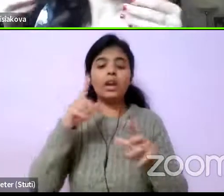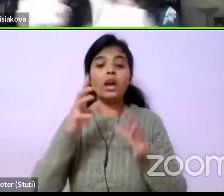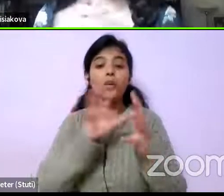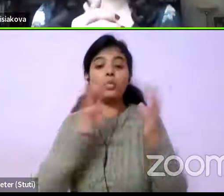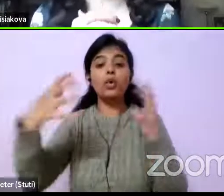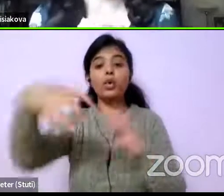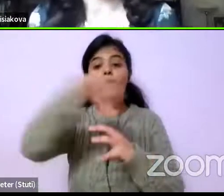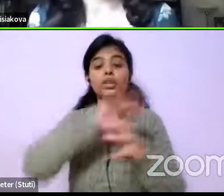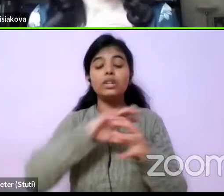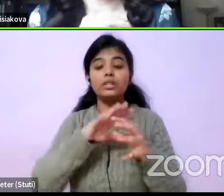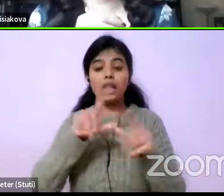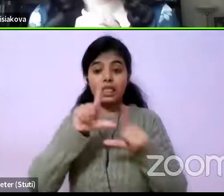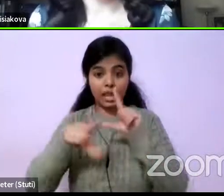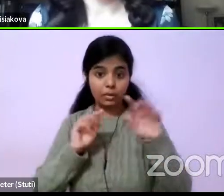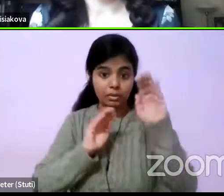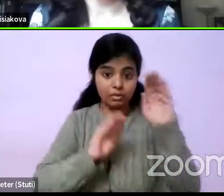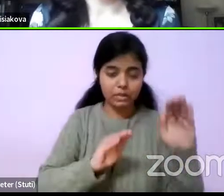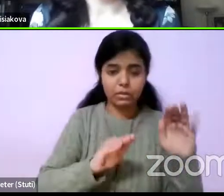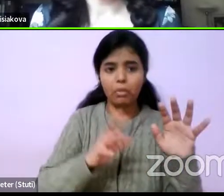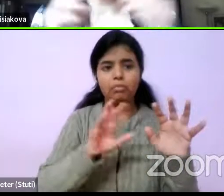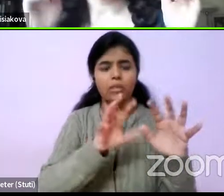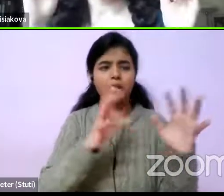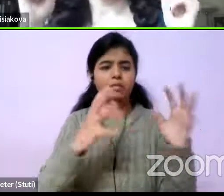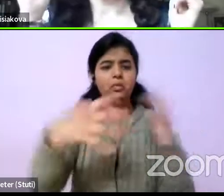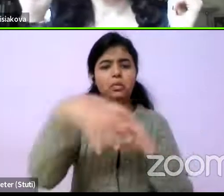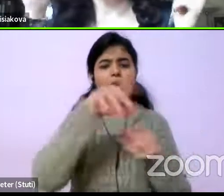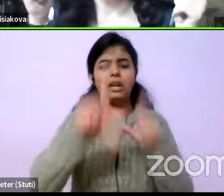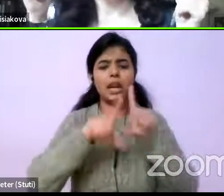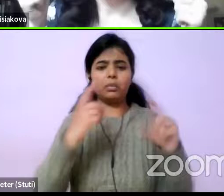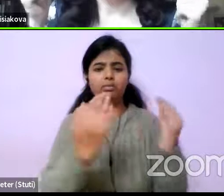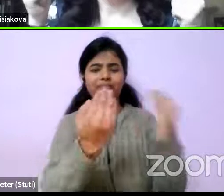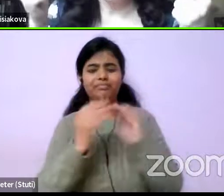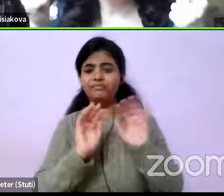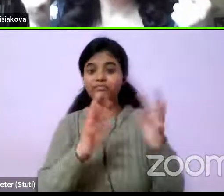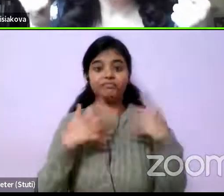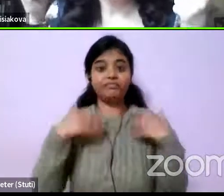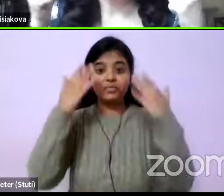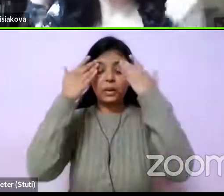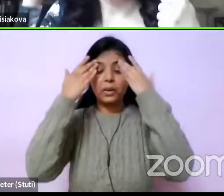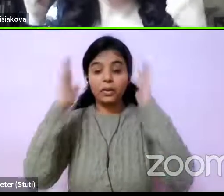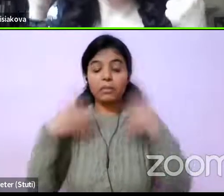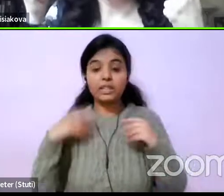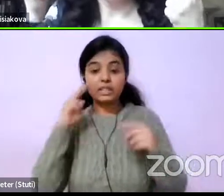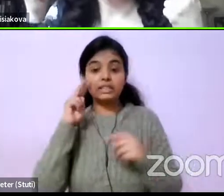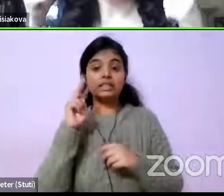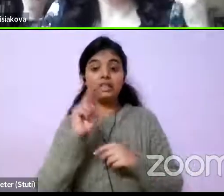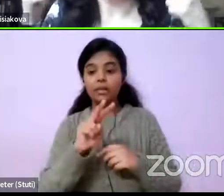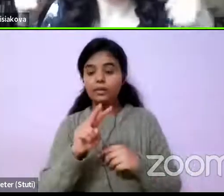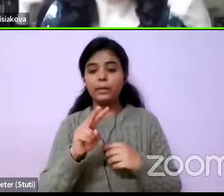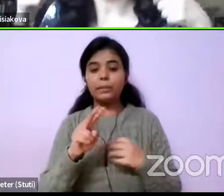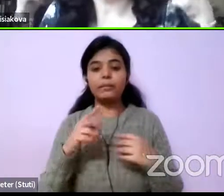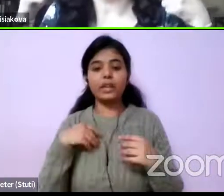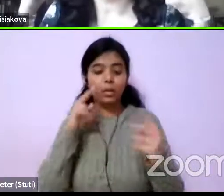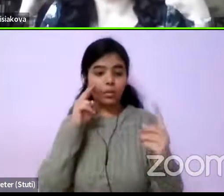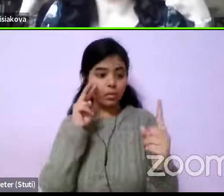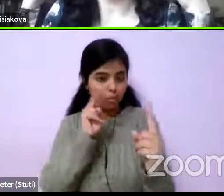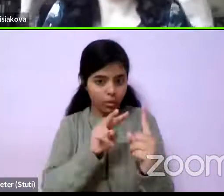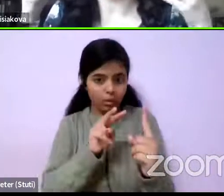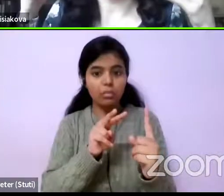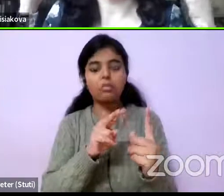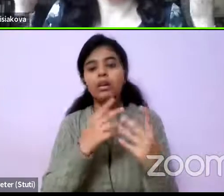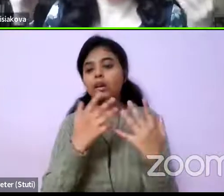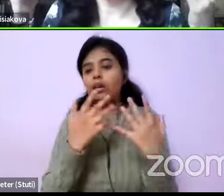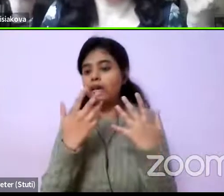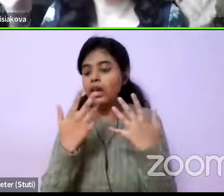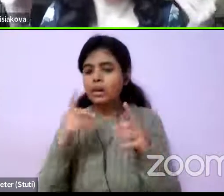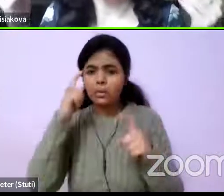create language? But I firmly think that once you start seeing certain things, it completely changes once you start